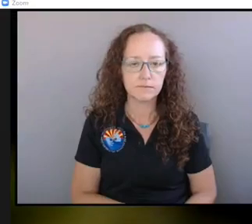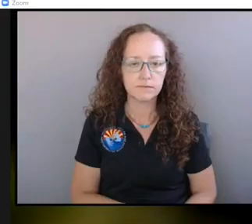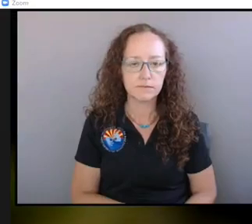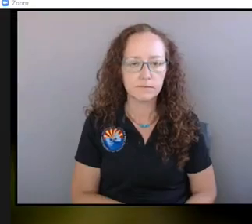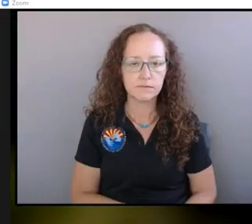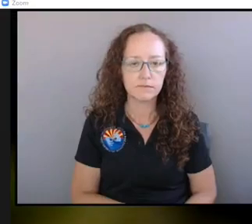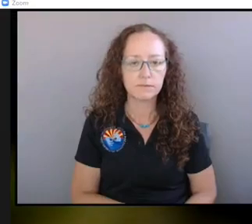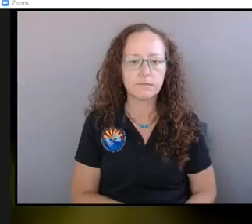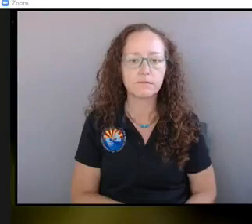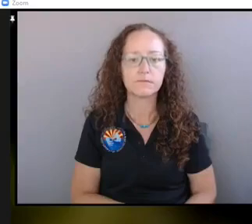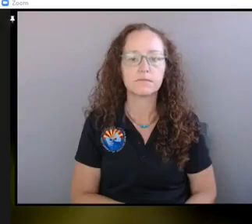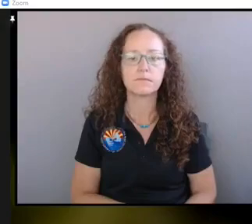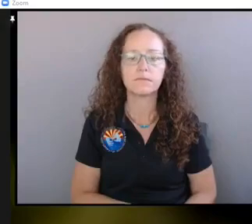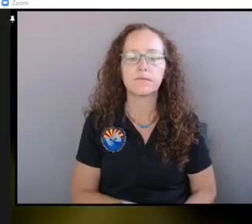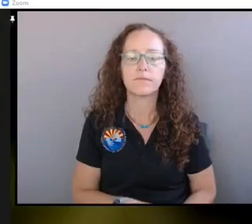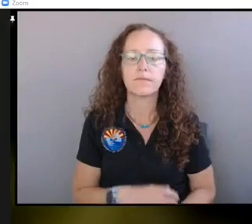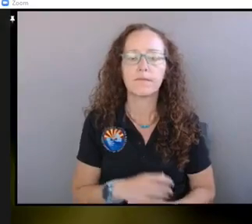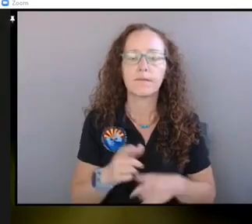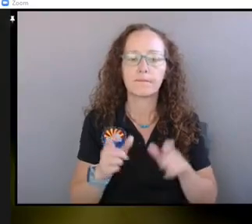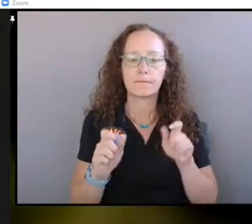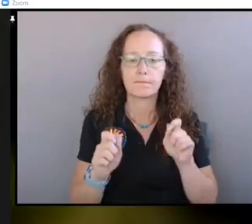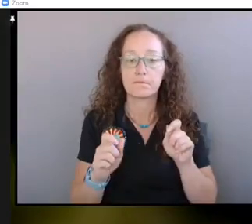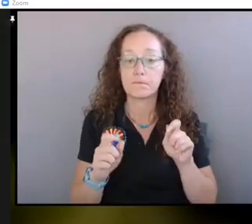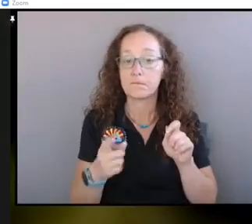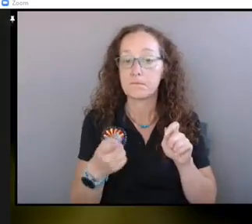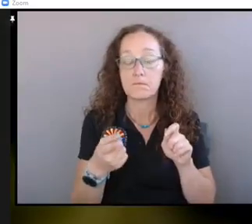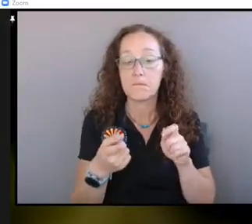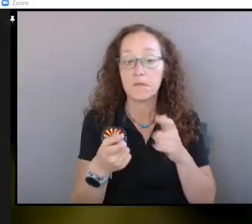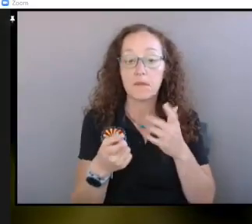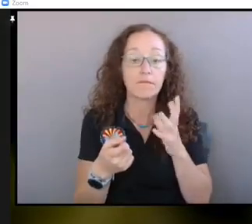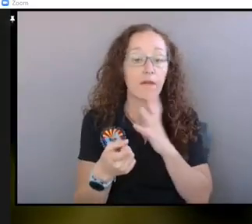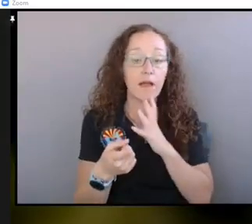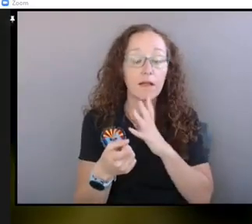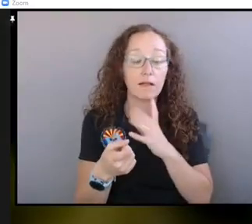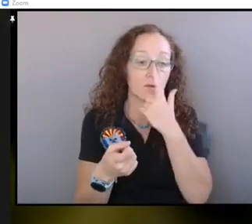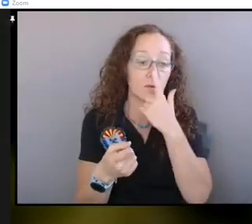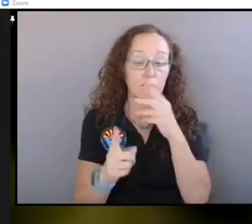Okay, let's zoom in on the matrix. I'll just talk to the matrix, please.